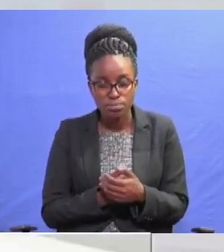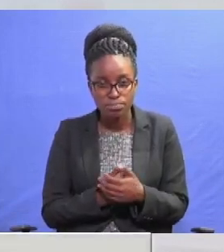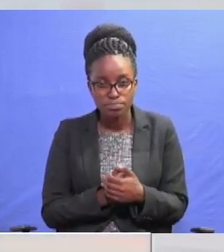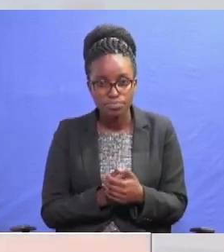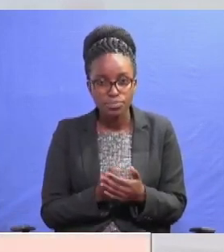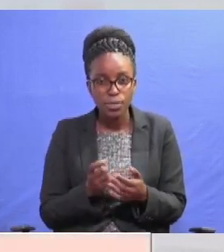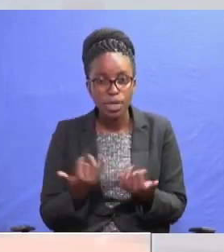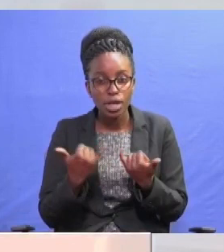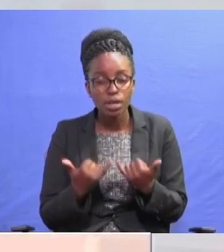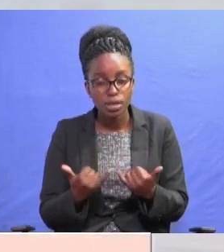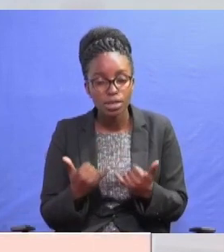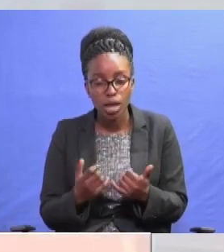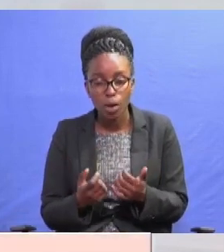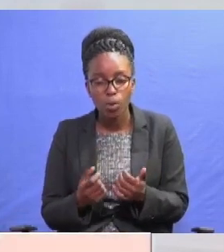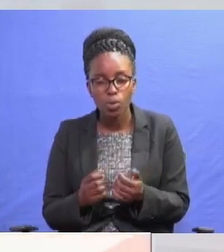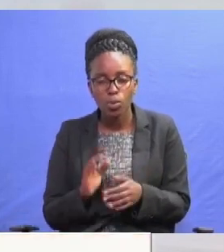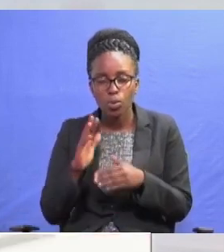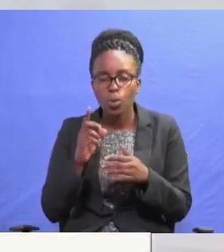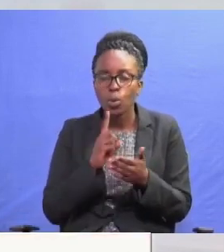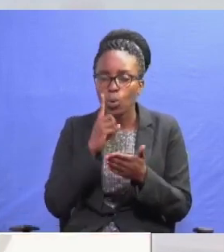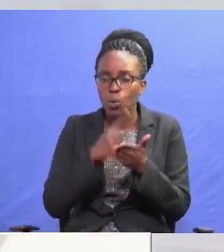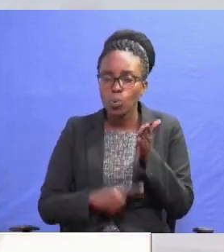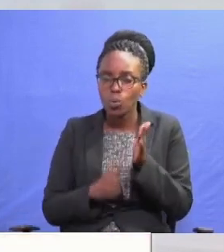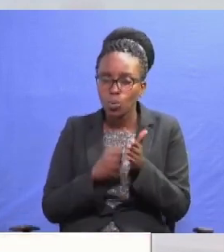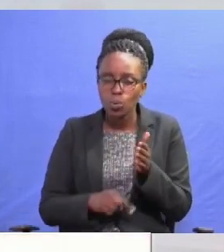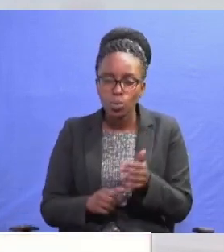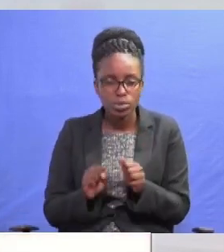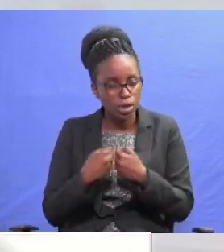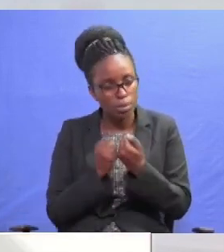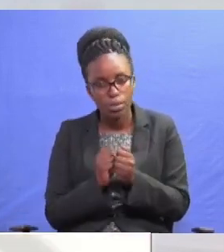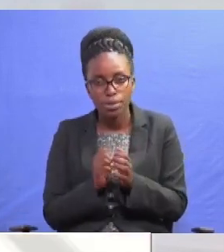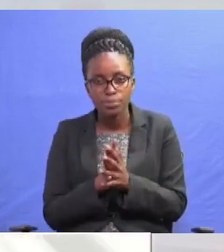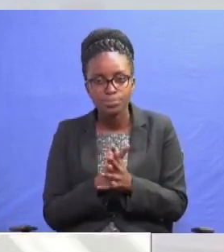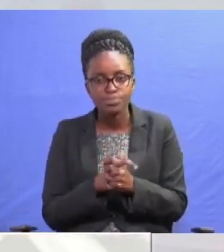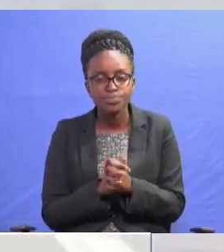Or what could be the root cause of this? What is really happening?